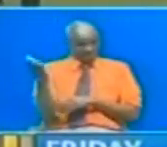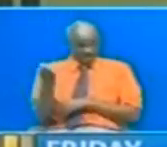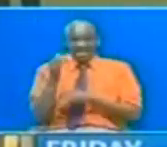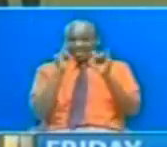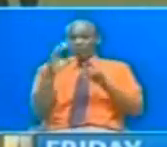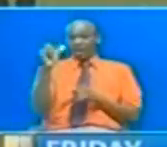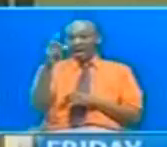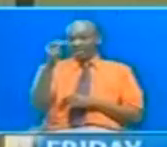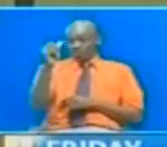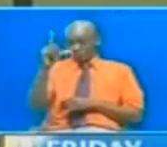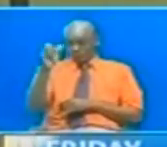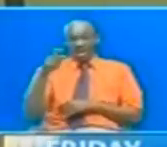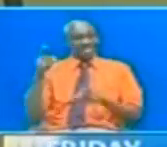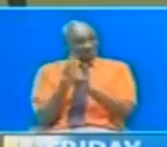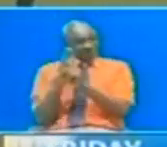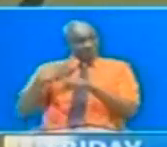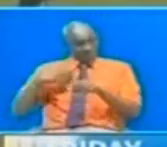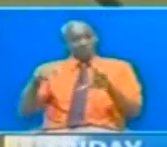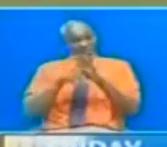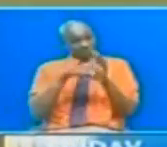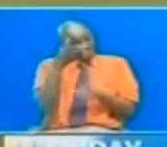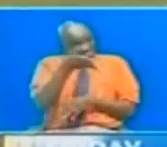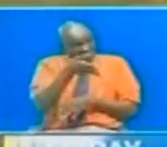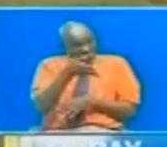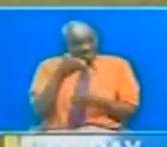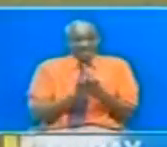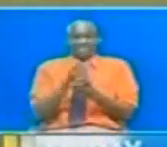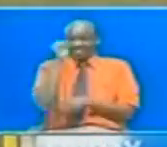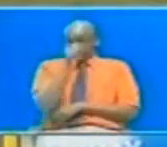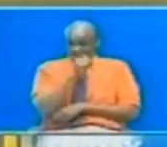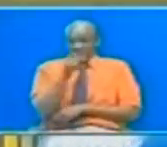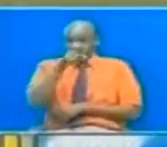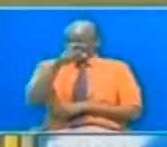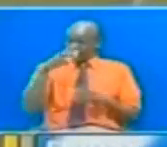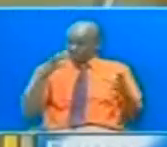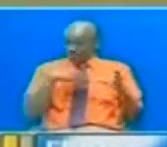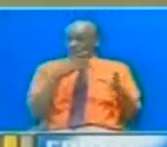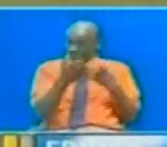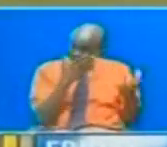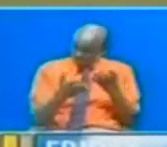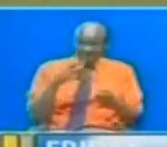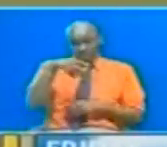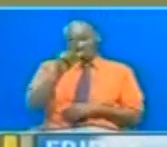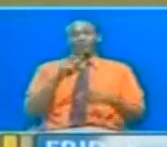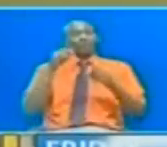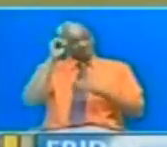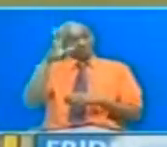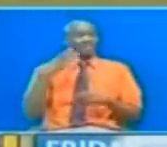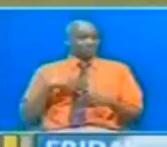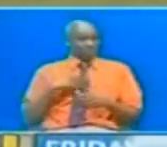Papi Cisse, and Moussa Konate, who trades for FC Sion, the Lions of Teranga might be the group C's surprise